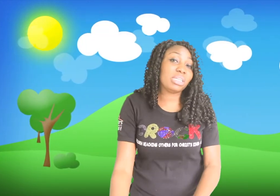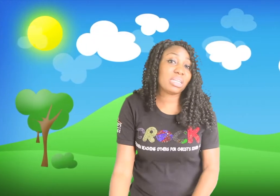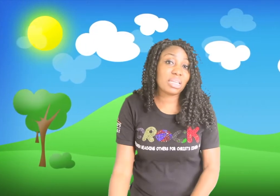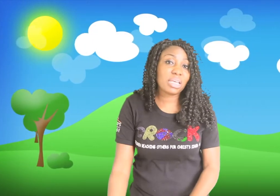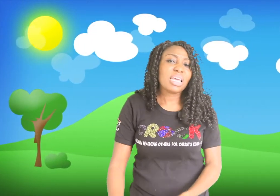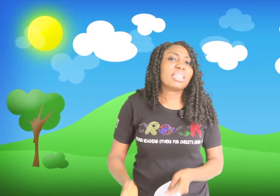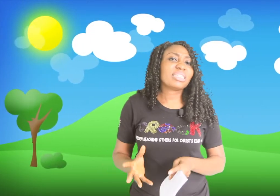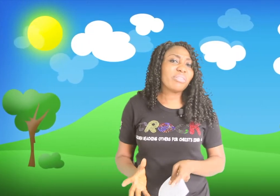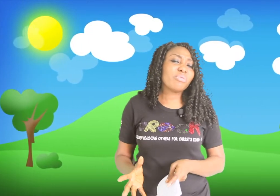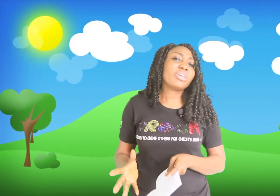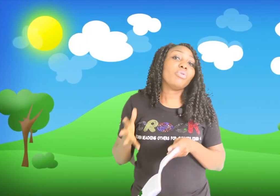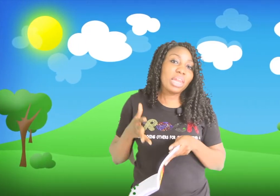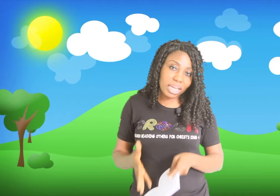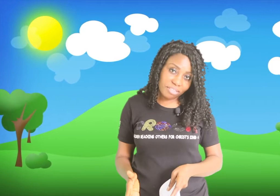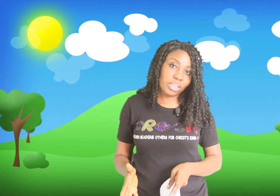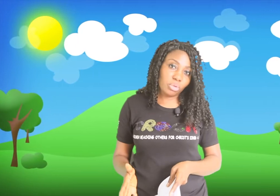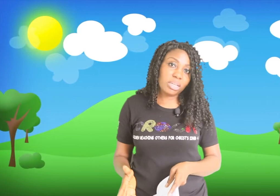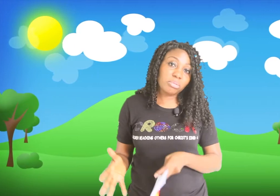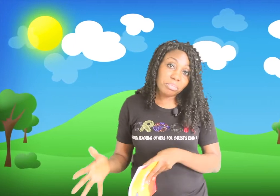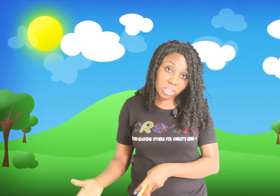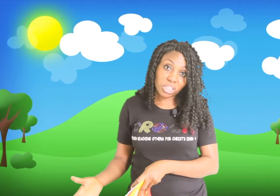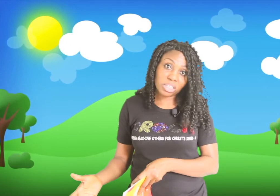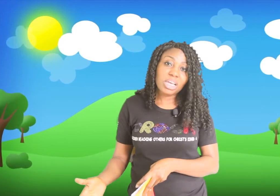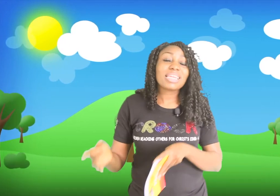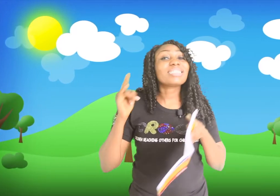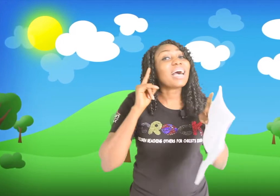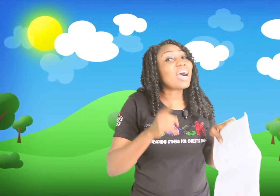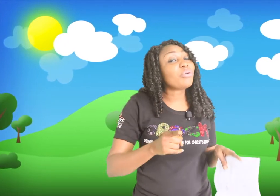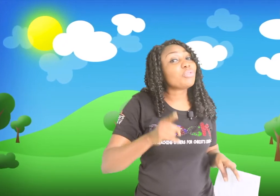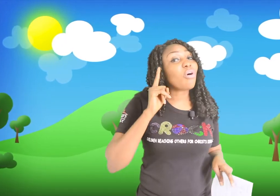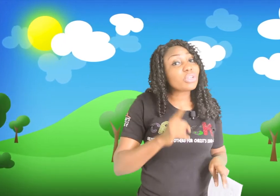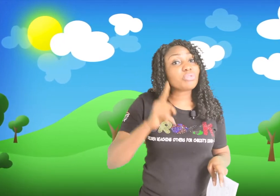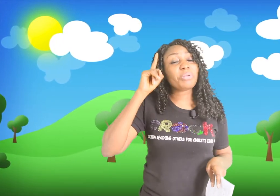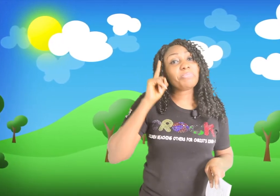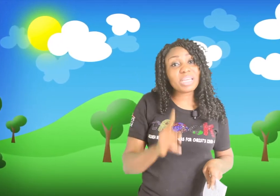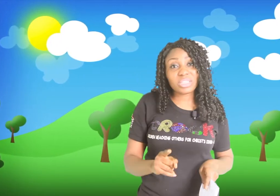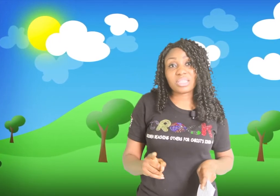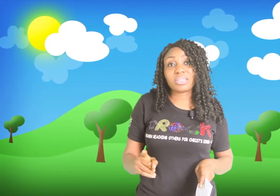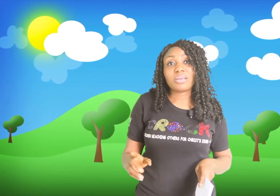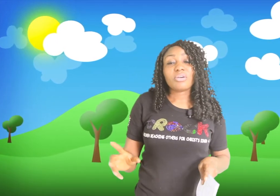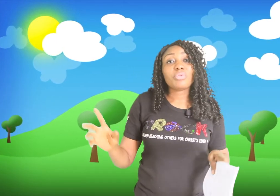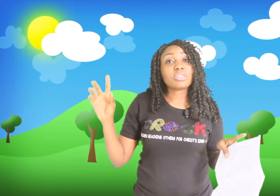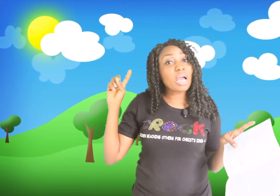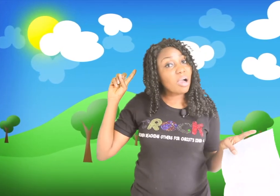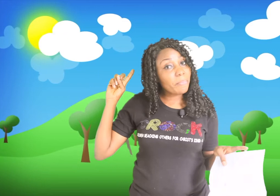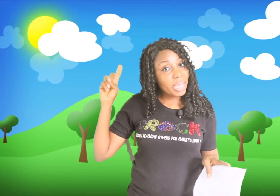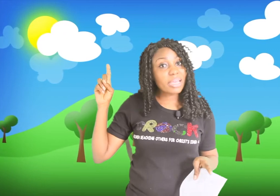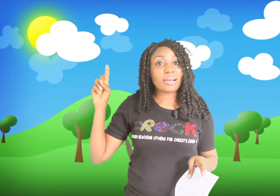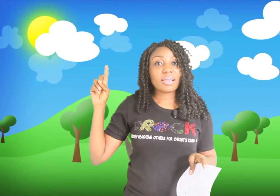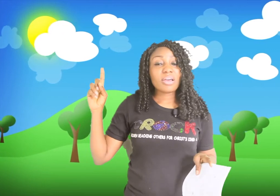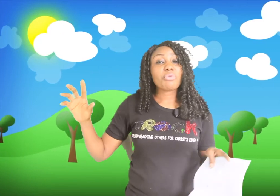for immediately. The same way you learn eventually to be patient. That's how you ought to be patient with